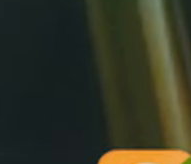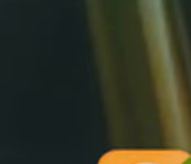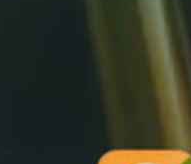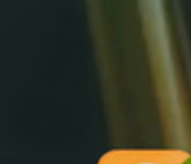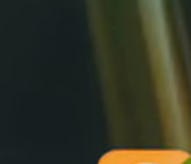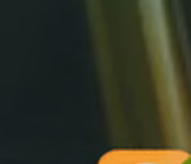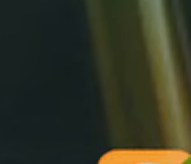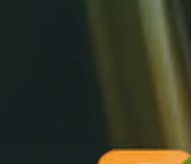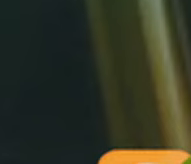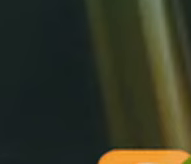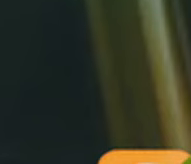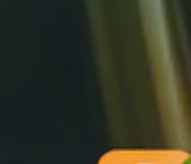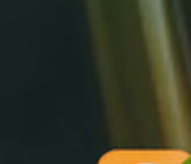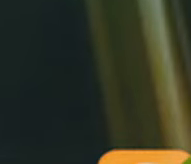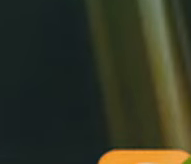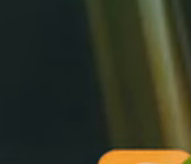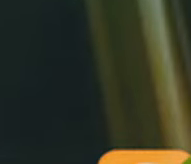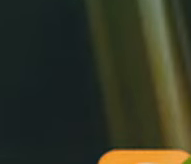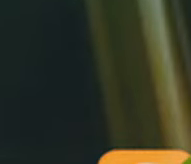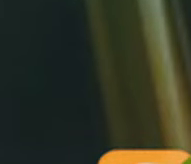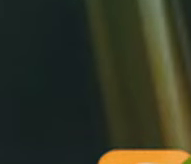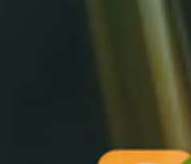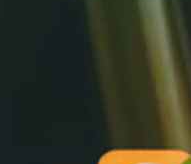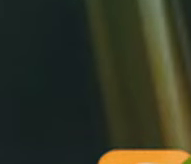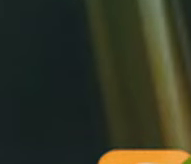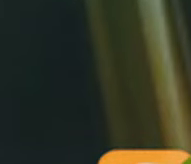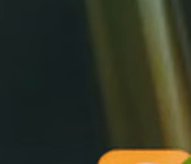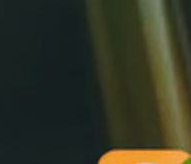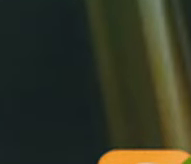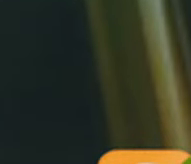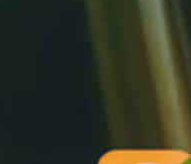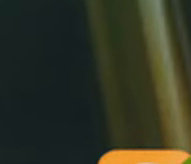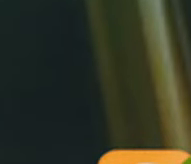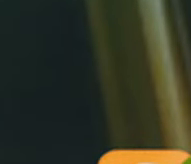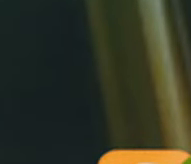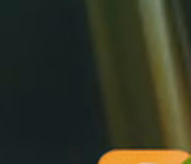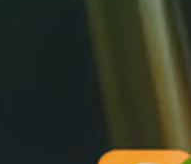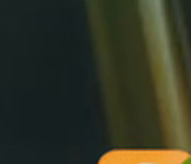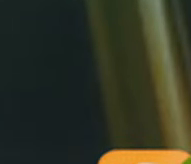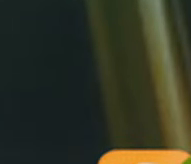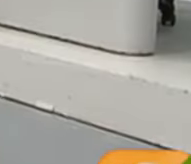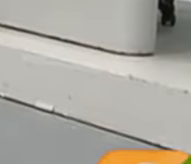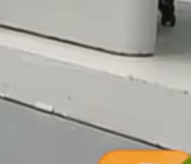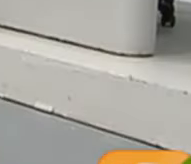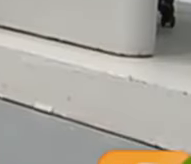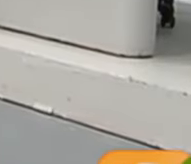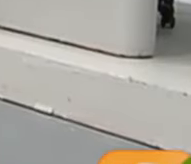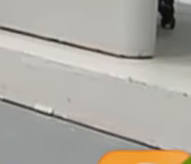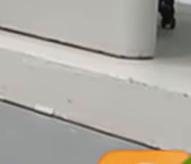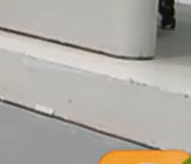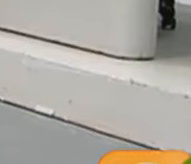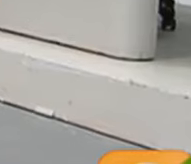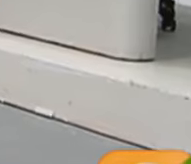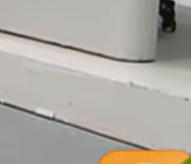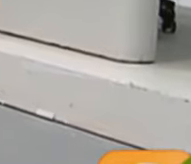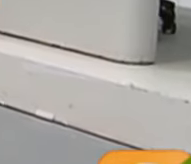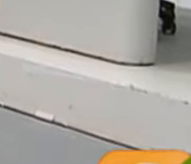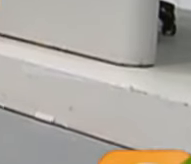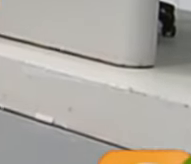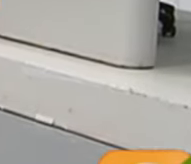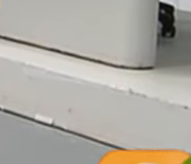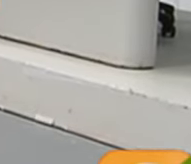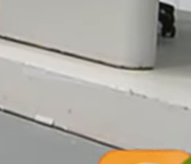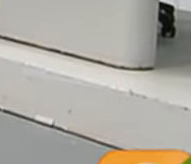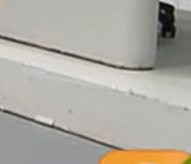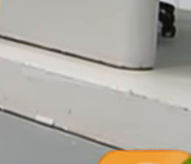the side of laws, you have public participation. In this case, the signatures would mean there was actually government participation. Right. The strike had been on for